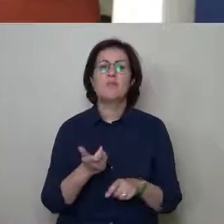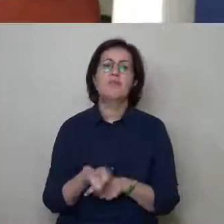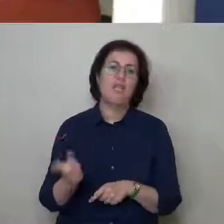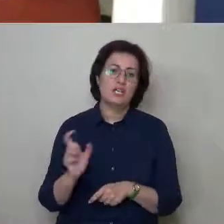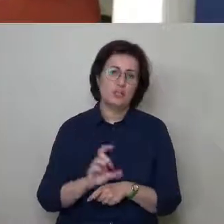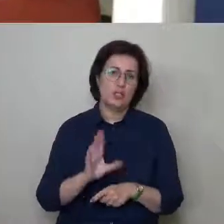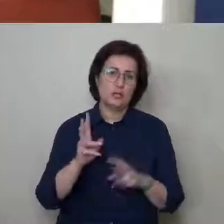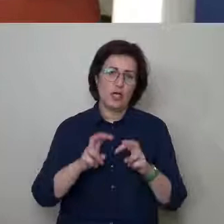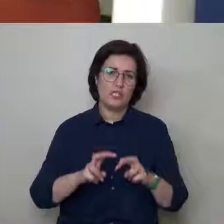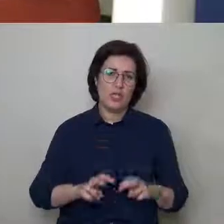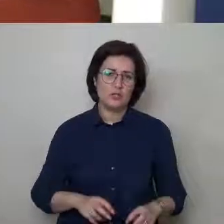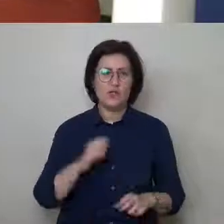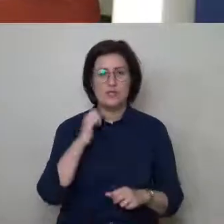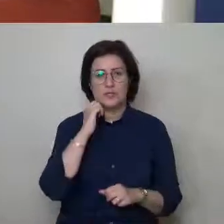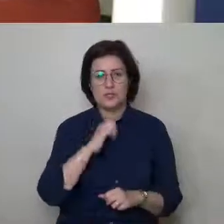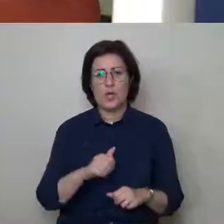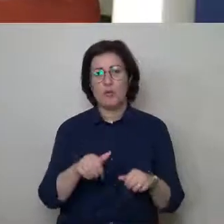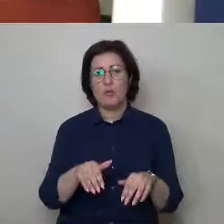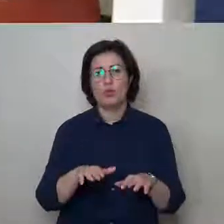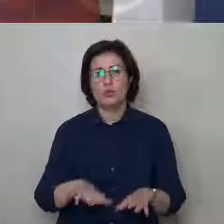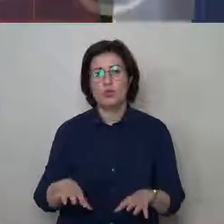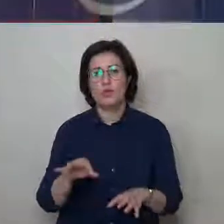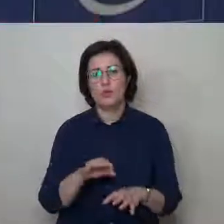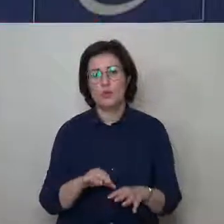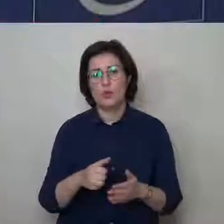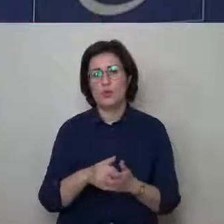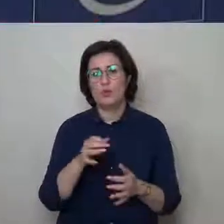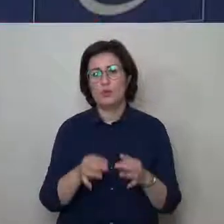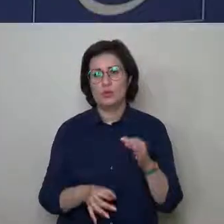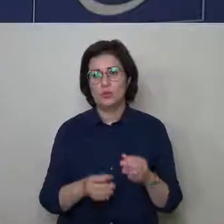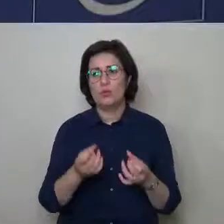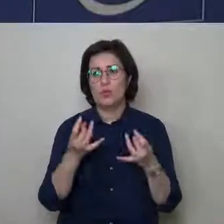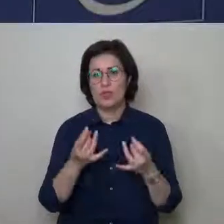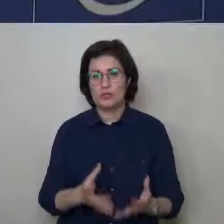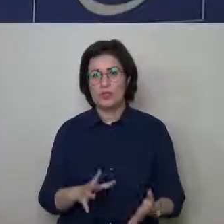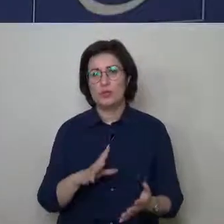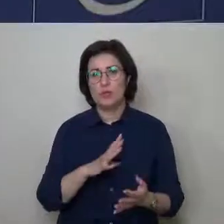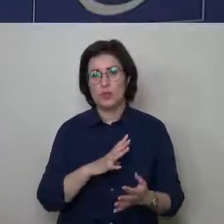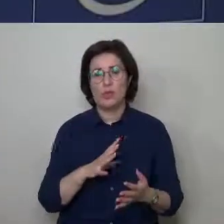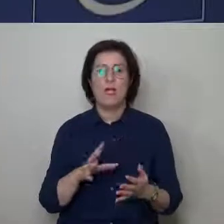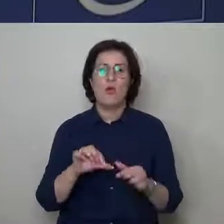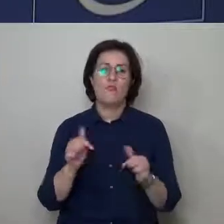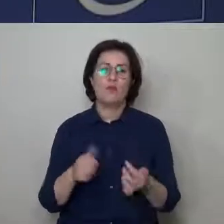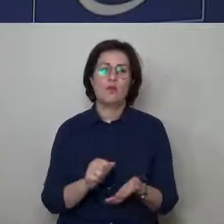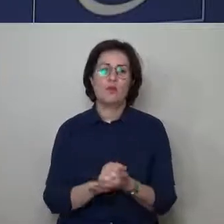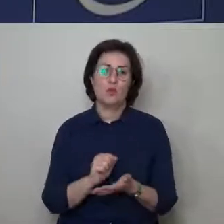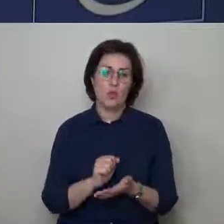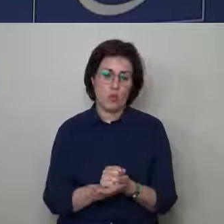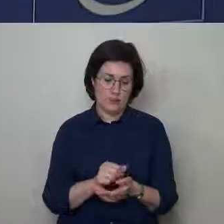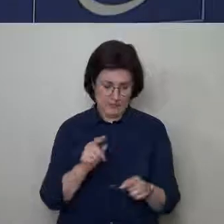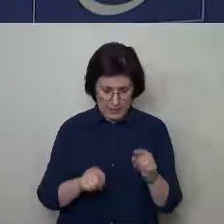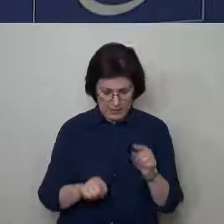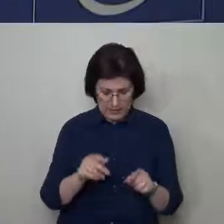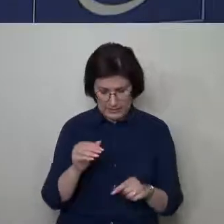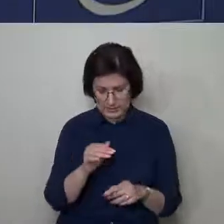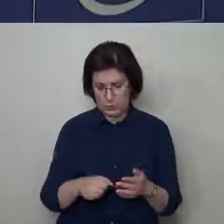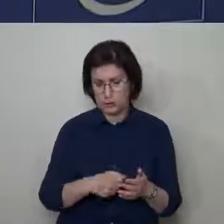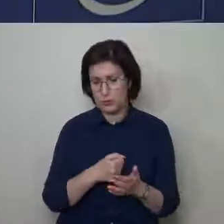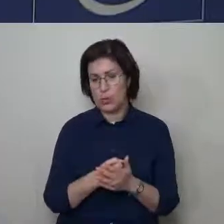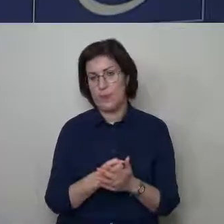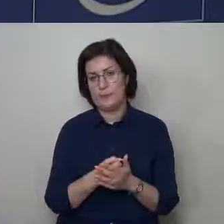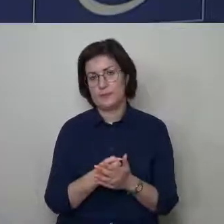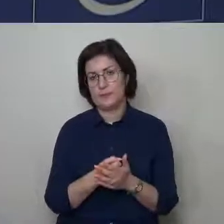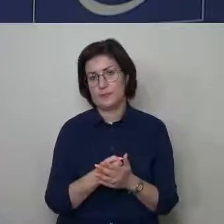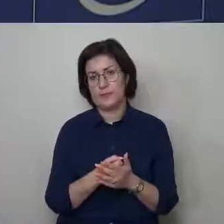formally, perhaps if we analyze the old resolution, it was easier to send those documents